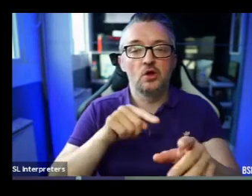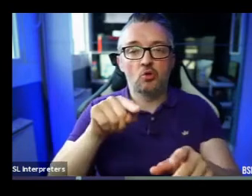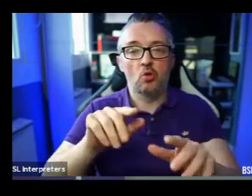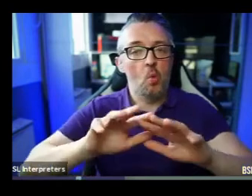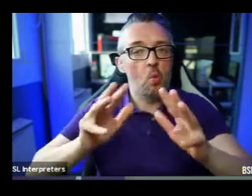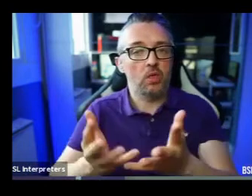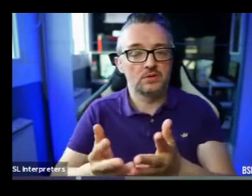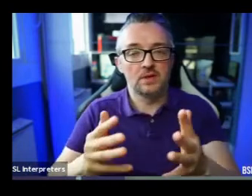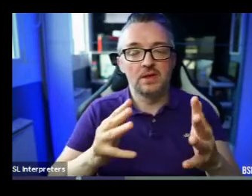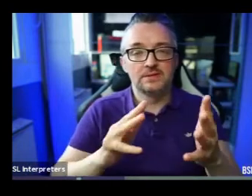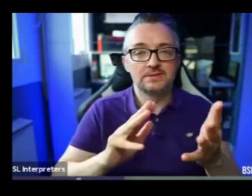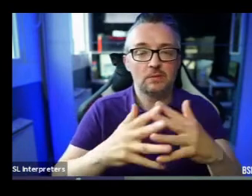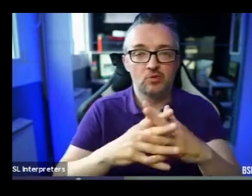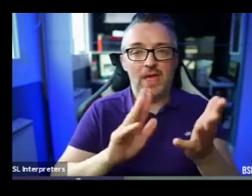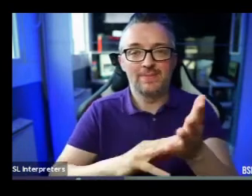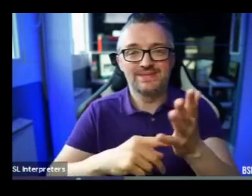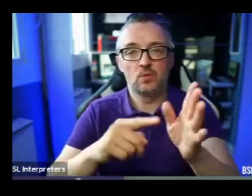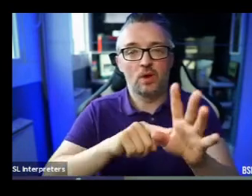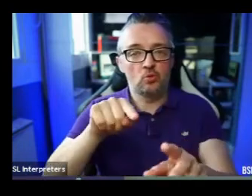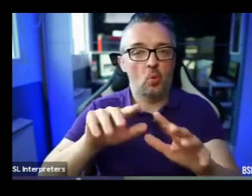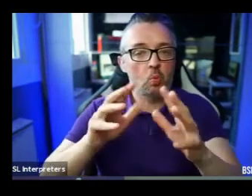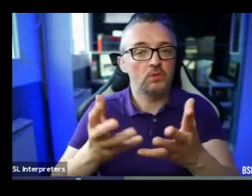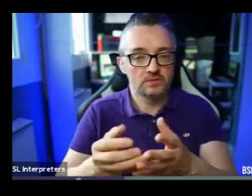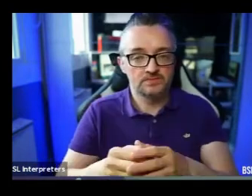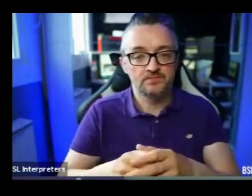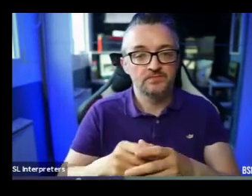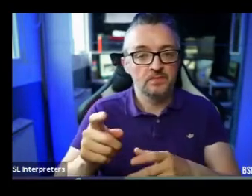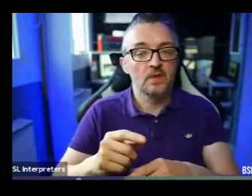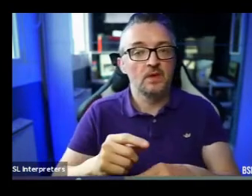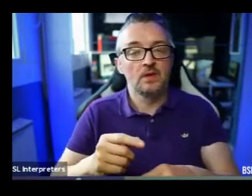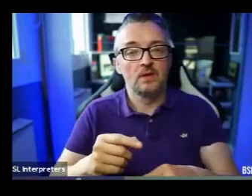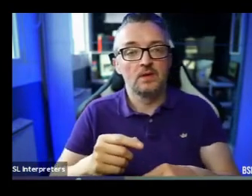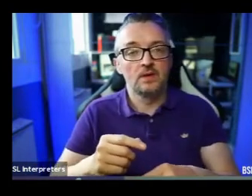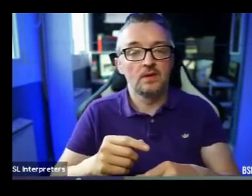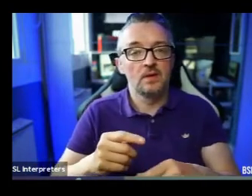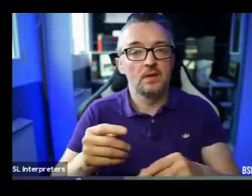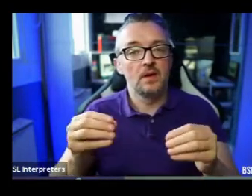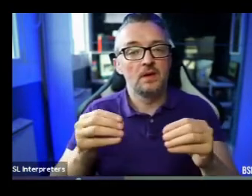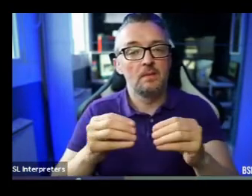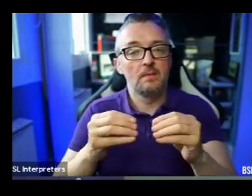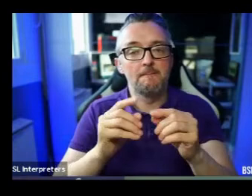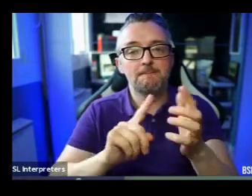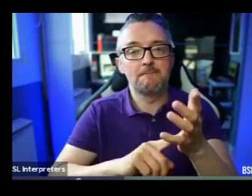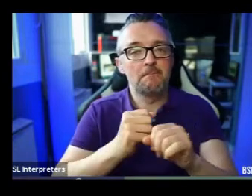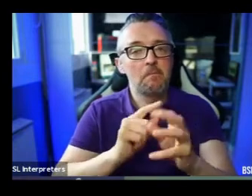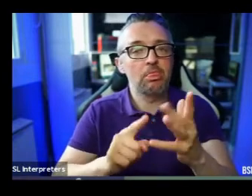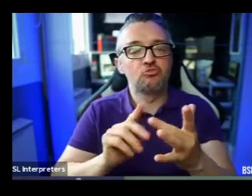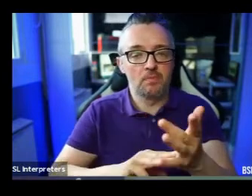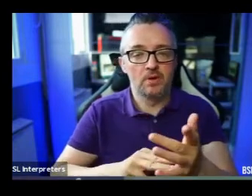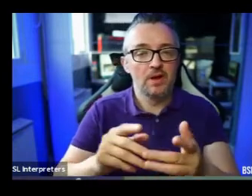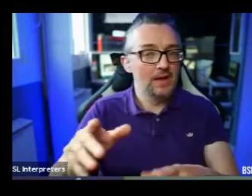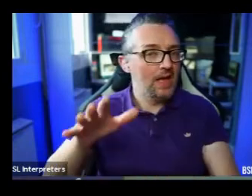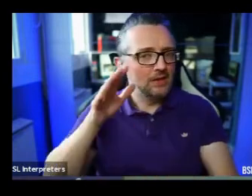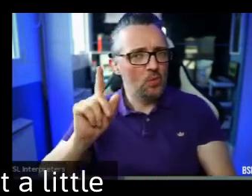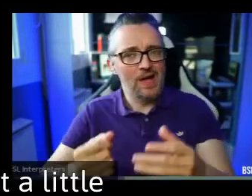WMTY.world, whatmatterstoyou.world, WMTY.world. In Belgium, one of my friends called me and told me that he